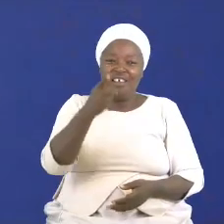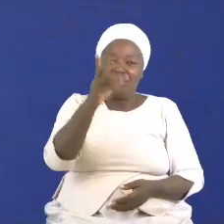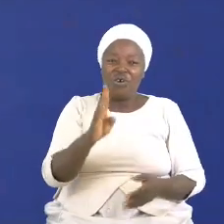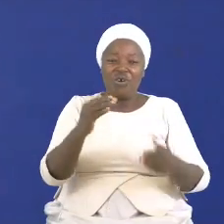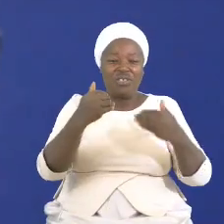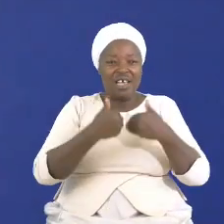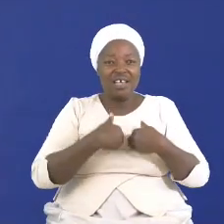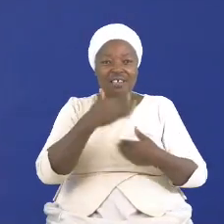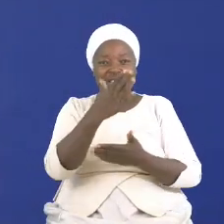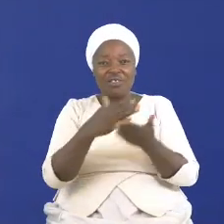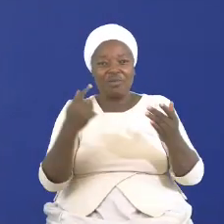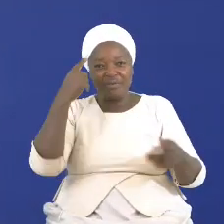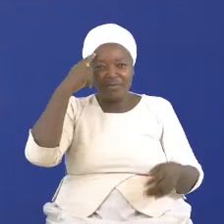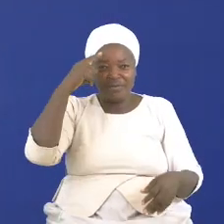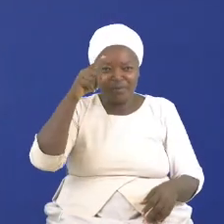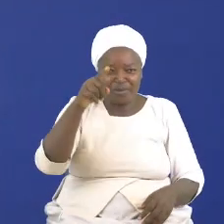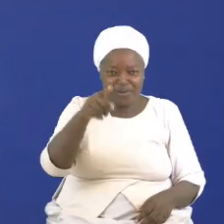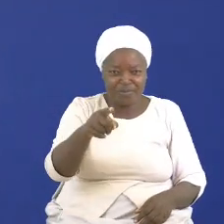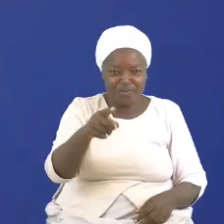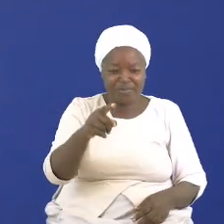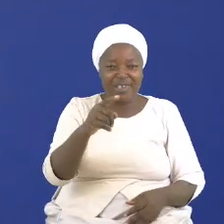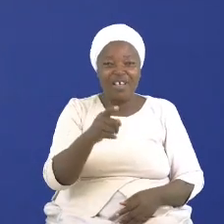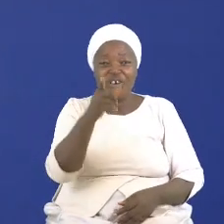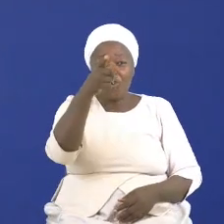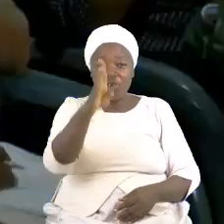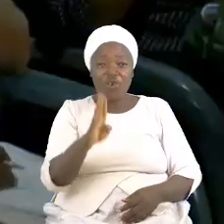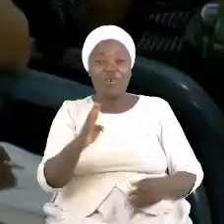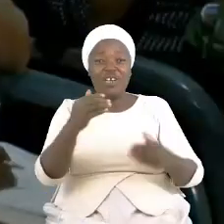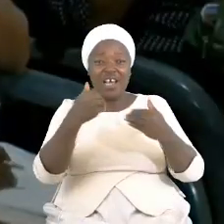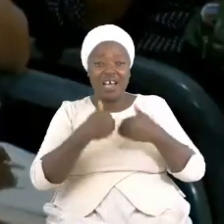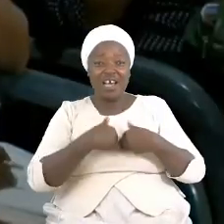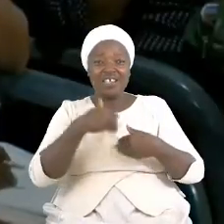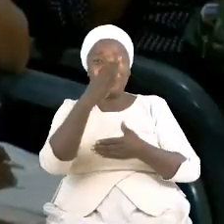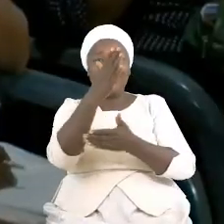you. God has something for me.